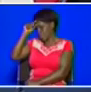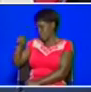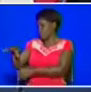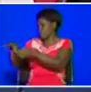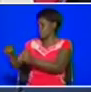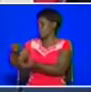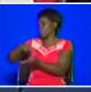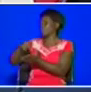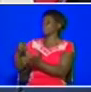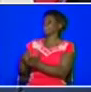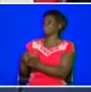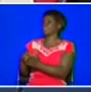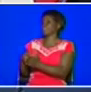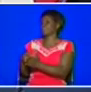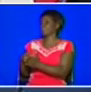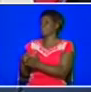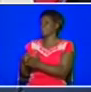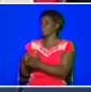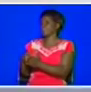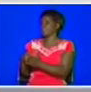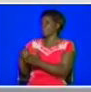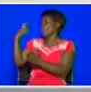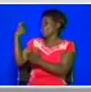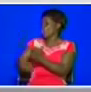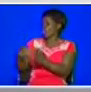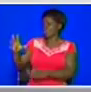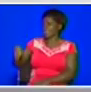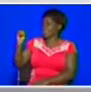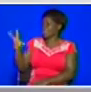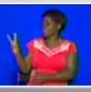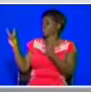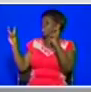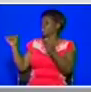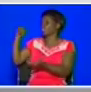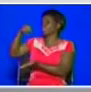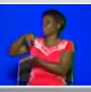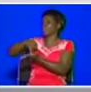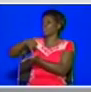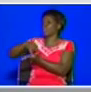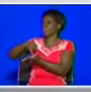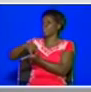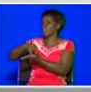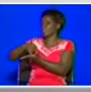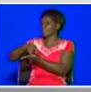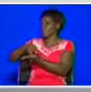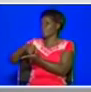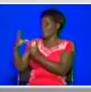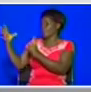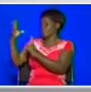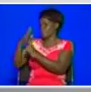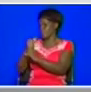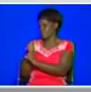project, flaws and all, overpricing and all of the issues, including what some would consider the